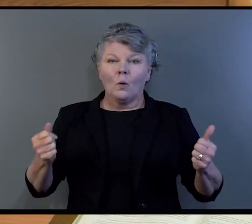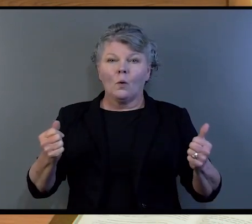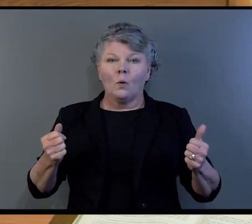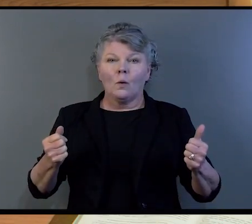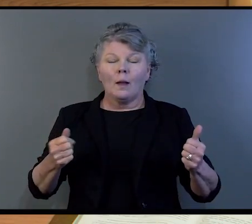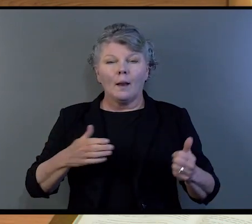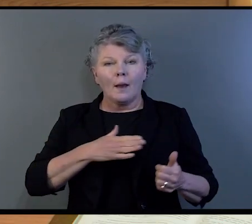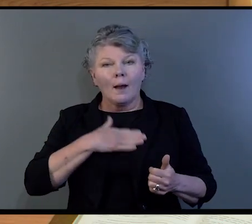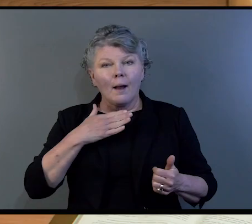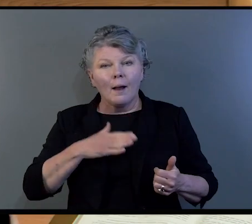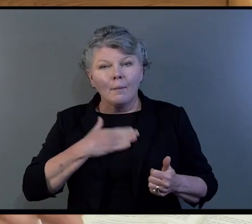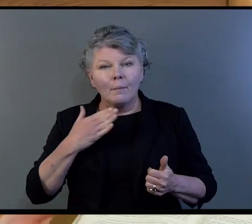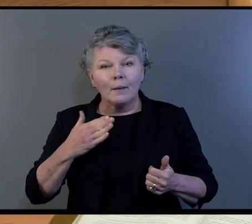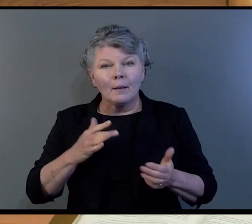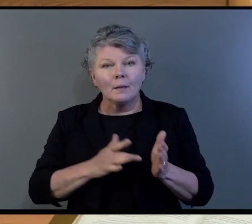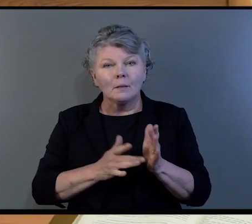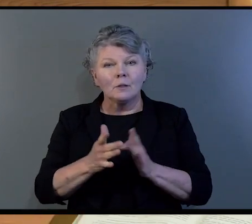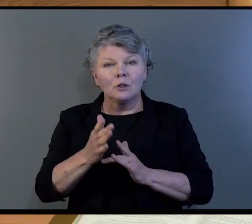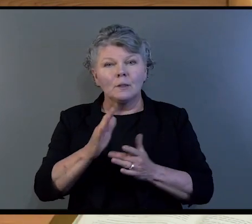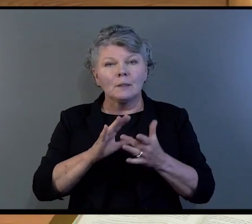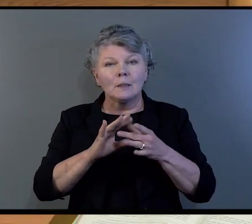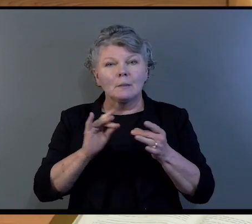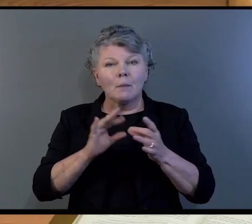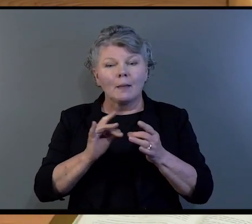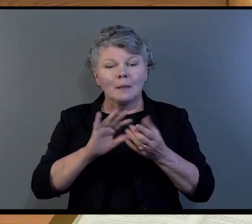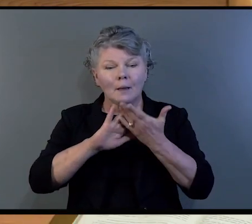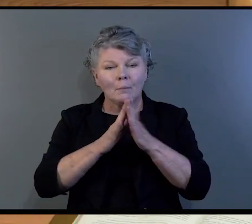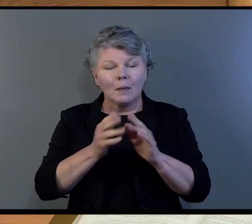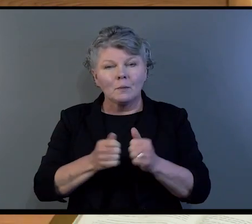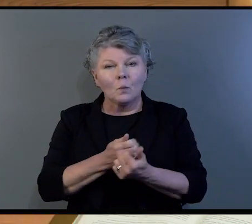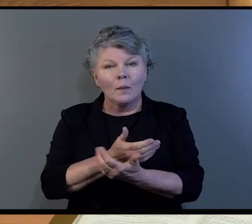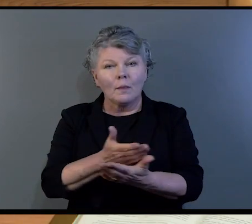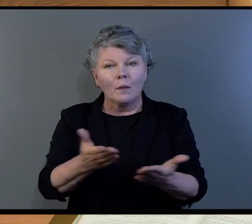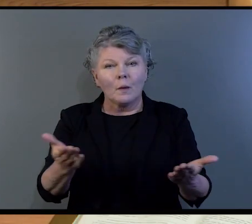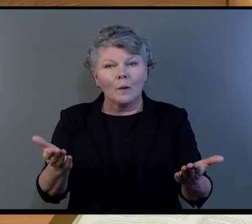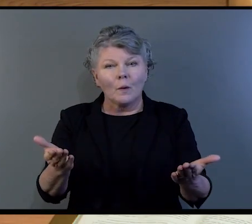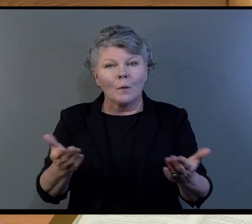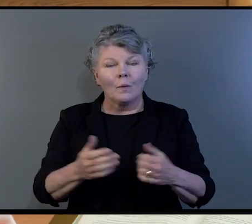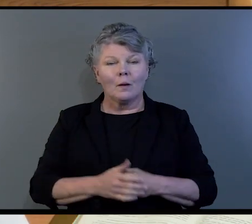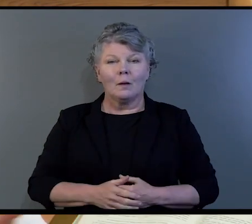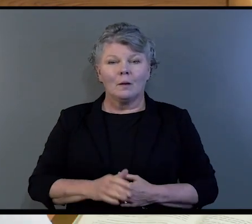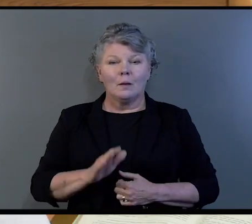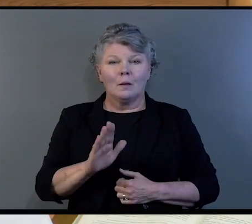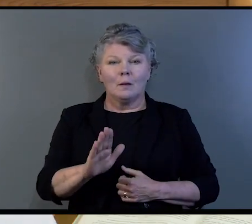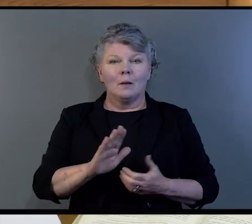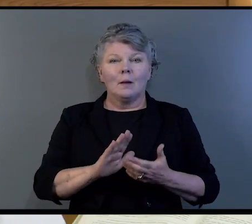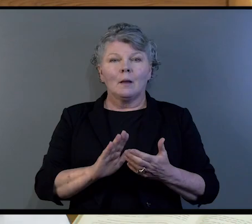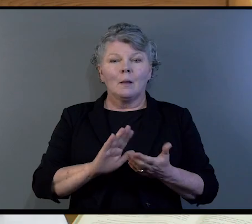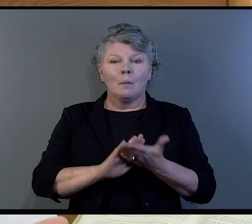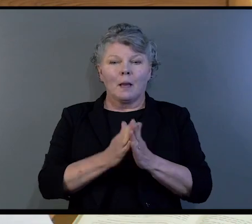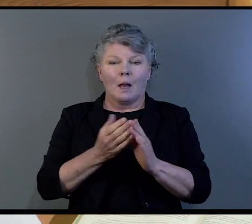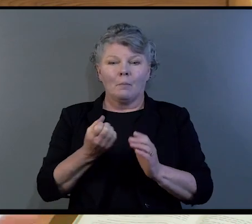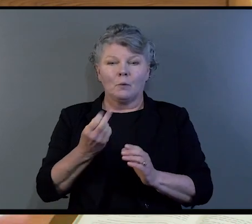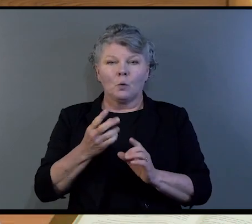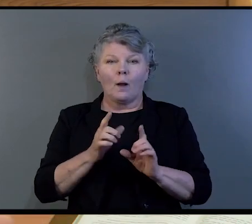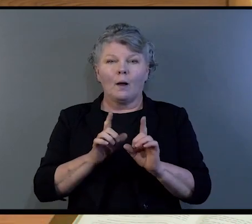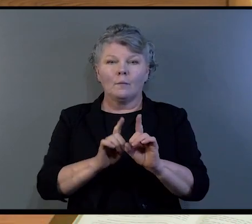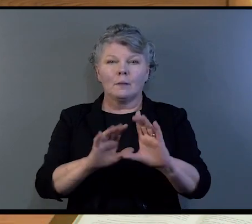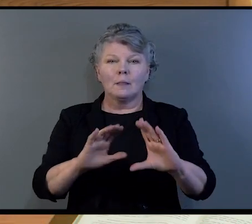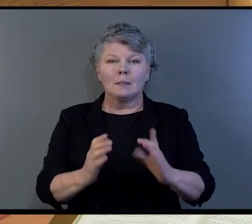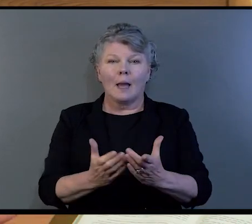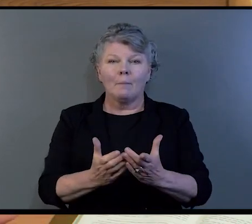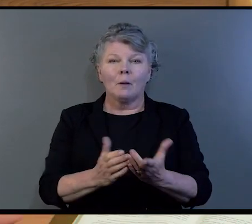at Jesus' message, "Peace be with you." And it's then that they go from being the 12 disciples to being the